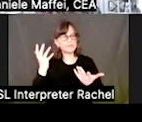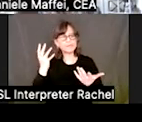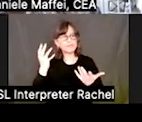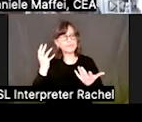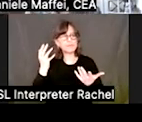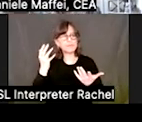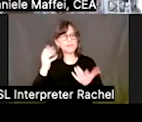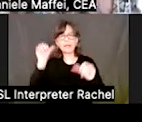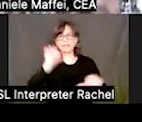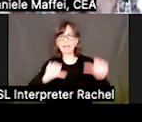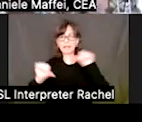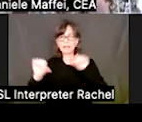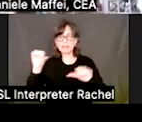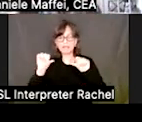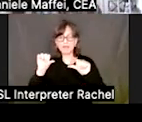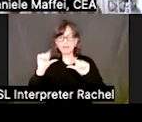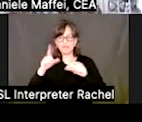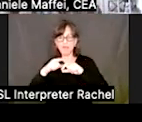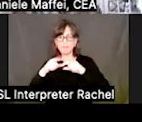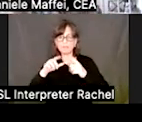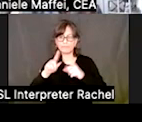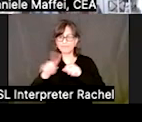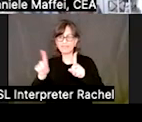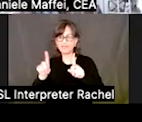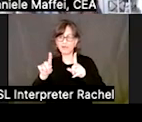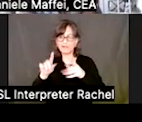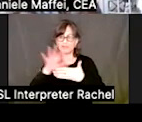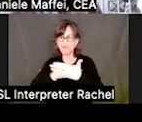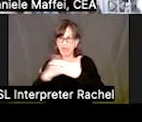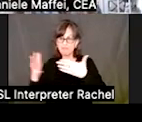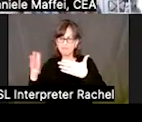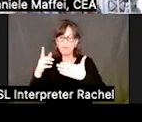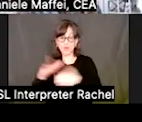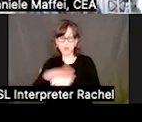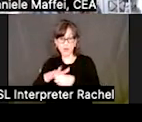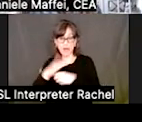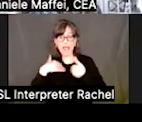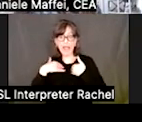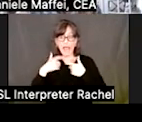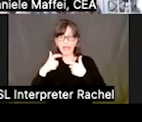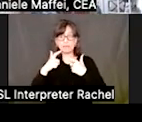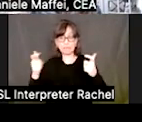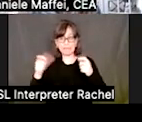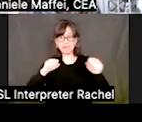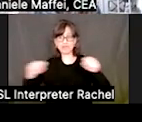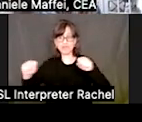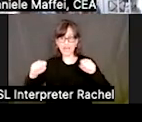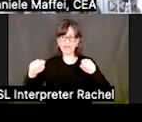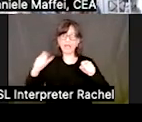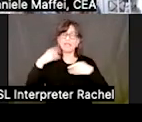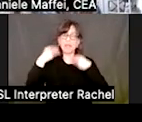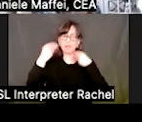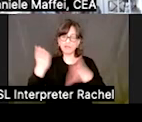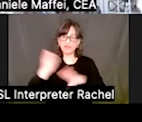kind of a scientific coming from seismographs, but anyway, that says that your area in fact saw some pretty significant shaking, and they'll define to you before